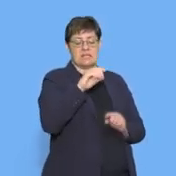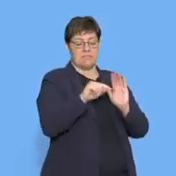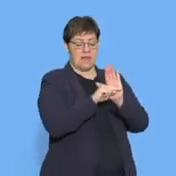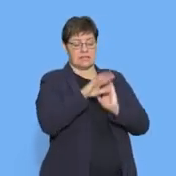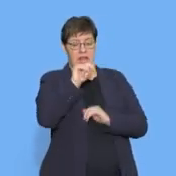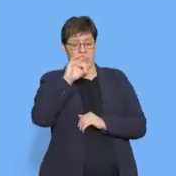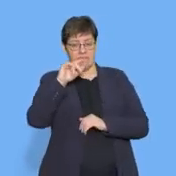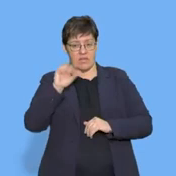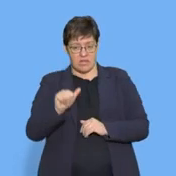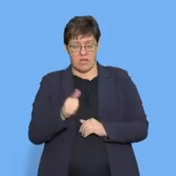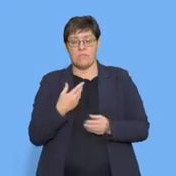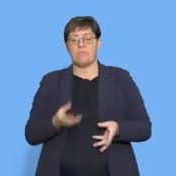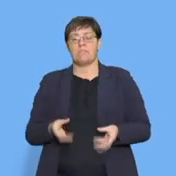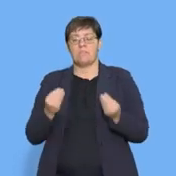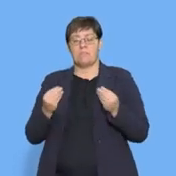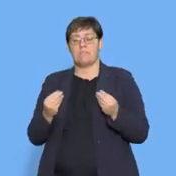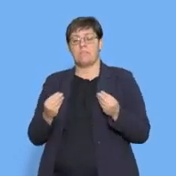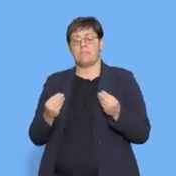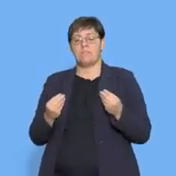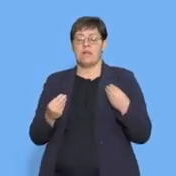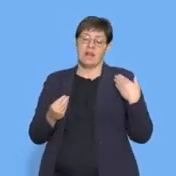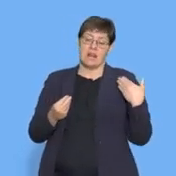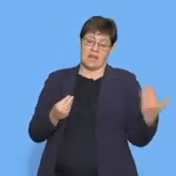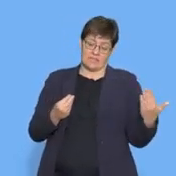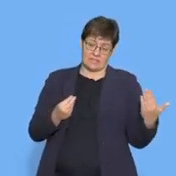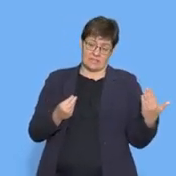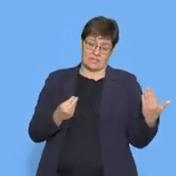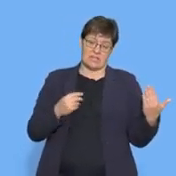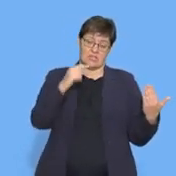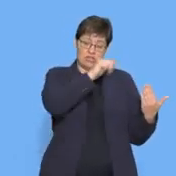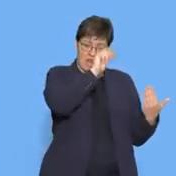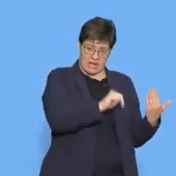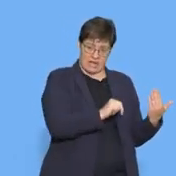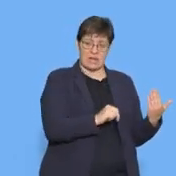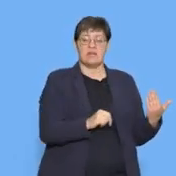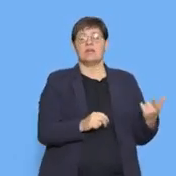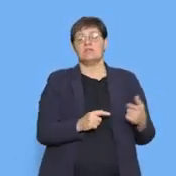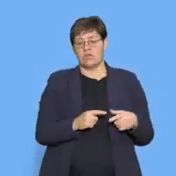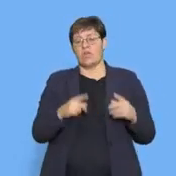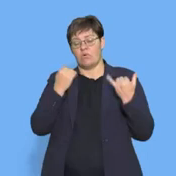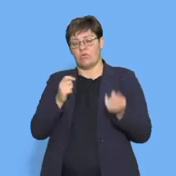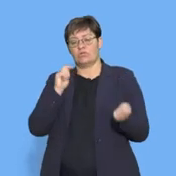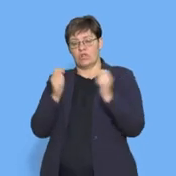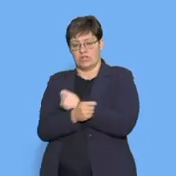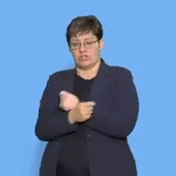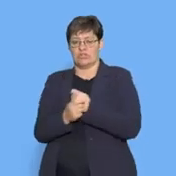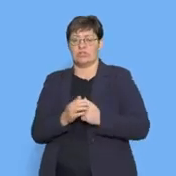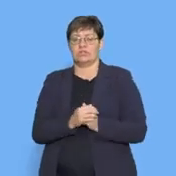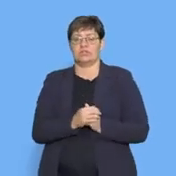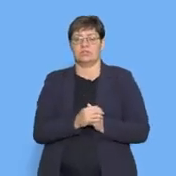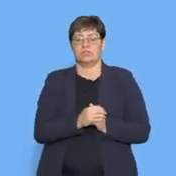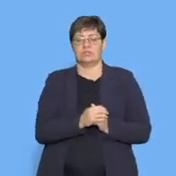90 minus alpha just to get rid of the denominator on the left-hand side. And now I'm going to change that 90 minus alpha